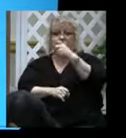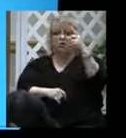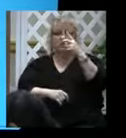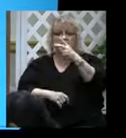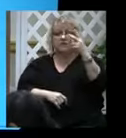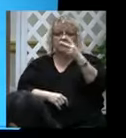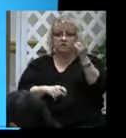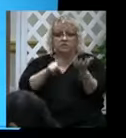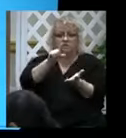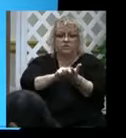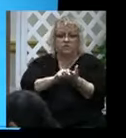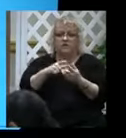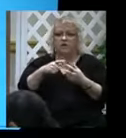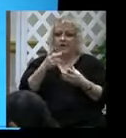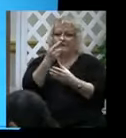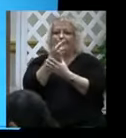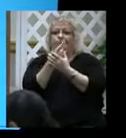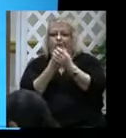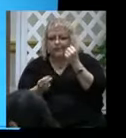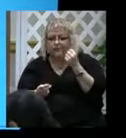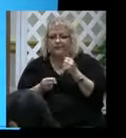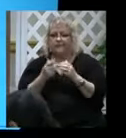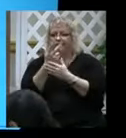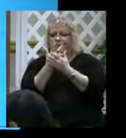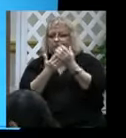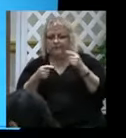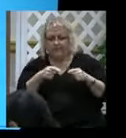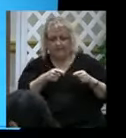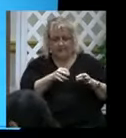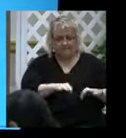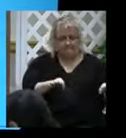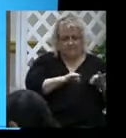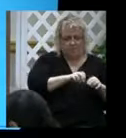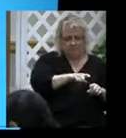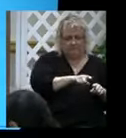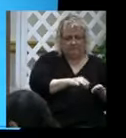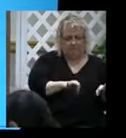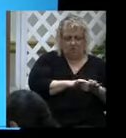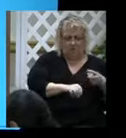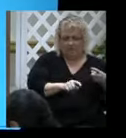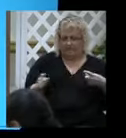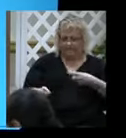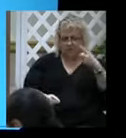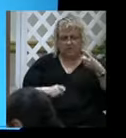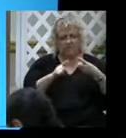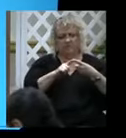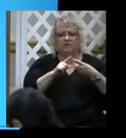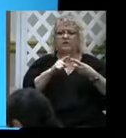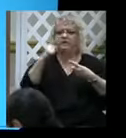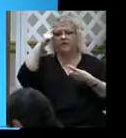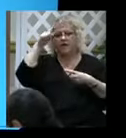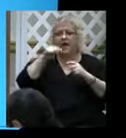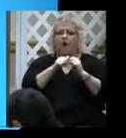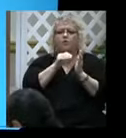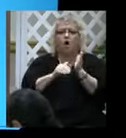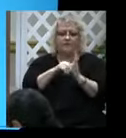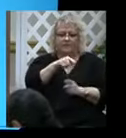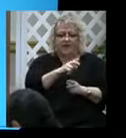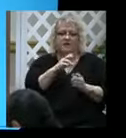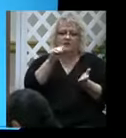first. It could be a combination of these factors. It could be one that's really more important than the other. So the first one is consider the frequency of